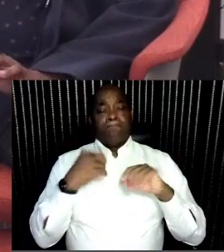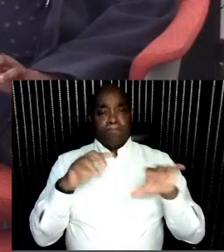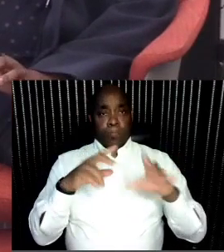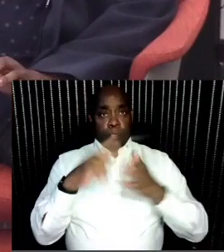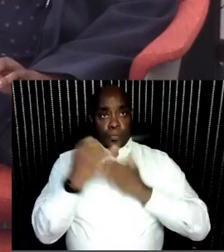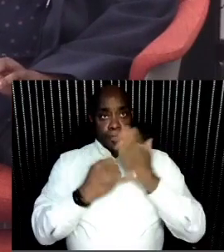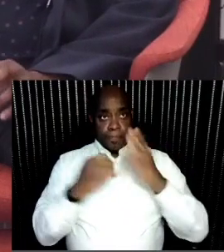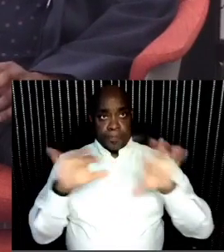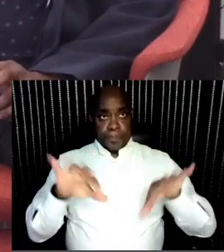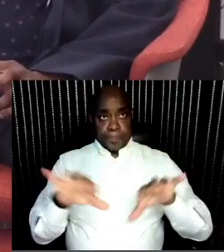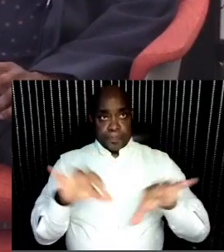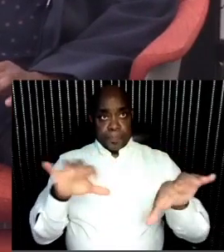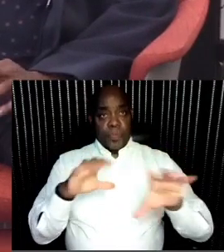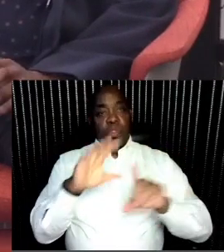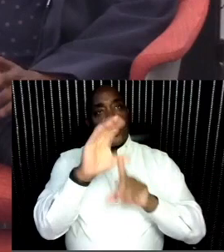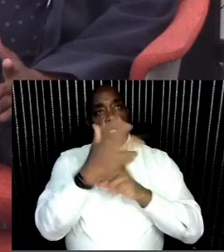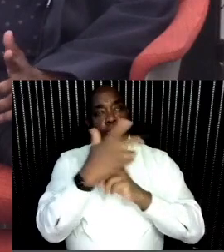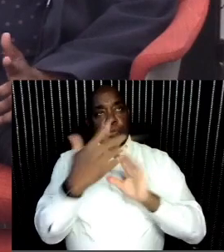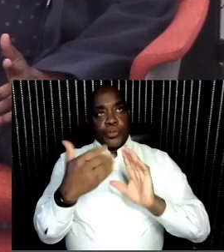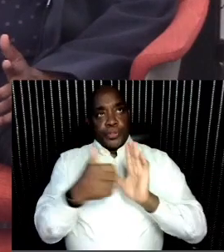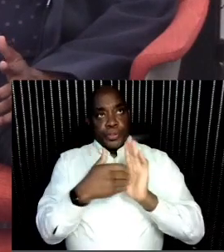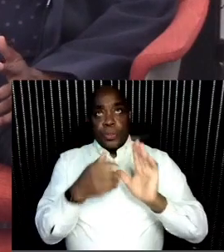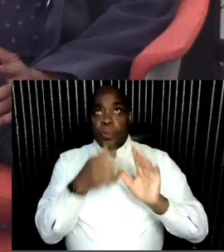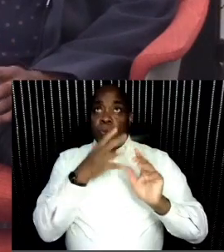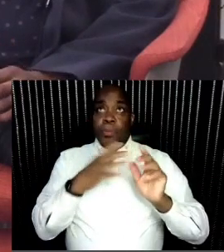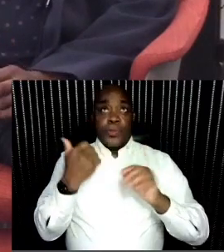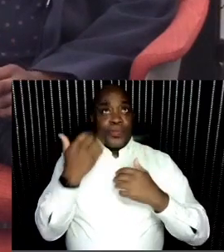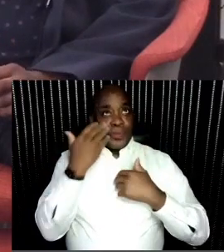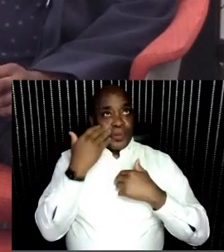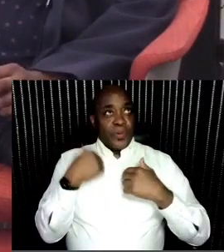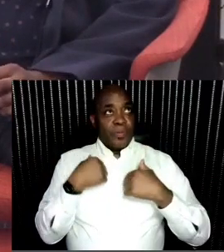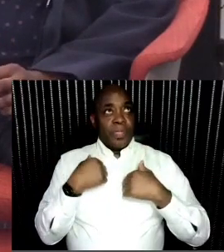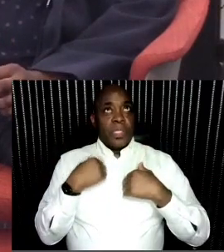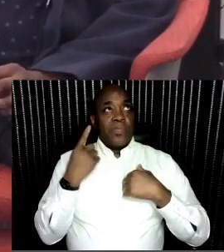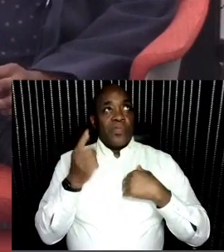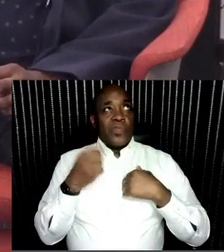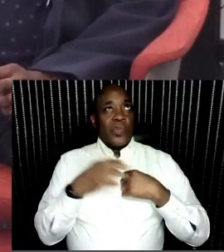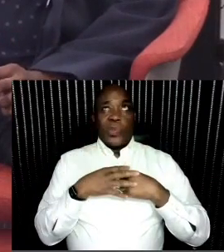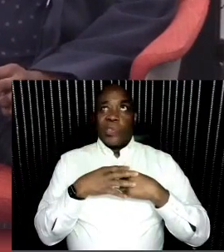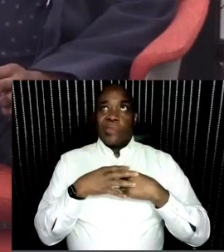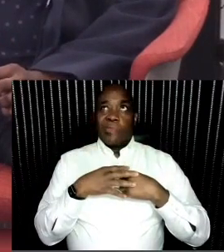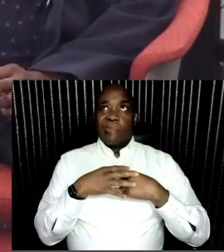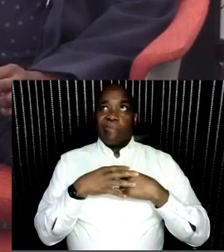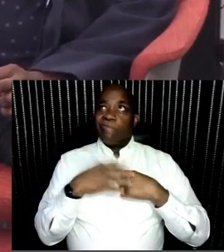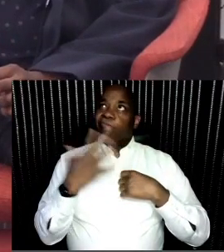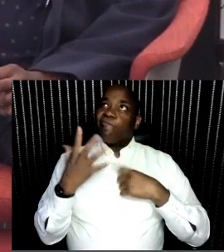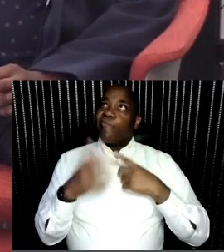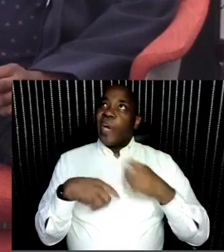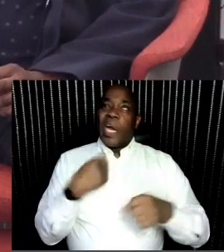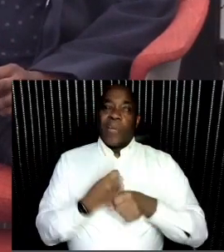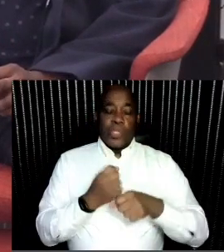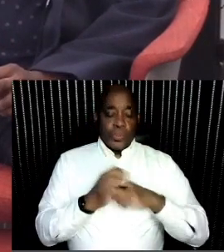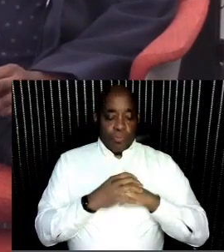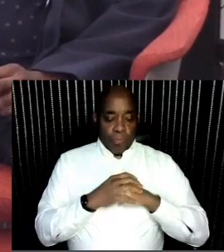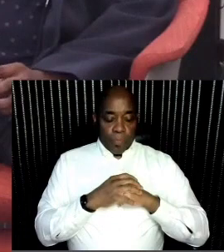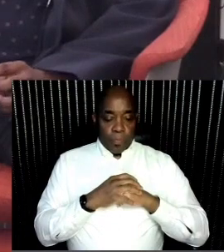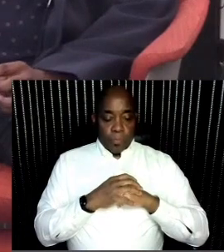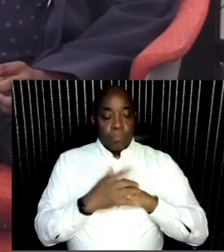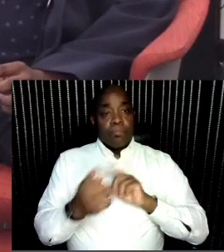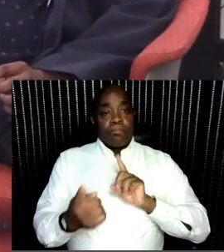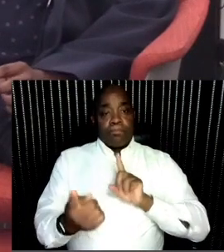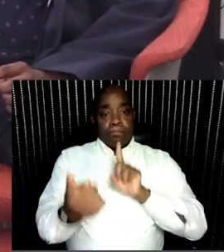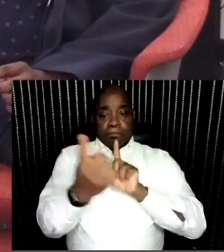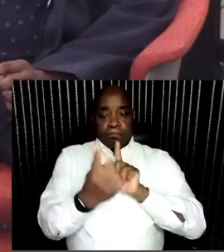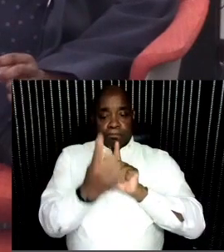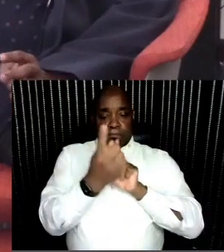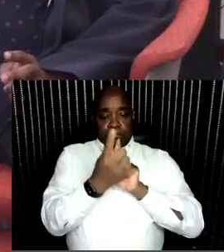in a cultural center, and a lady who knew me for like, I'm not kidding, like 5 years. She came up to me, and